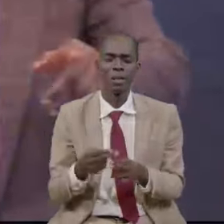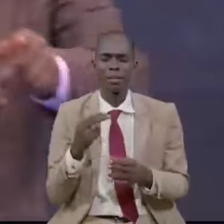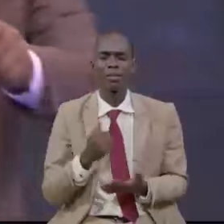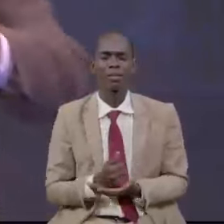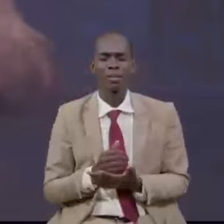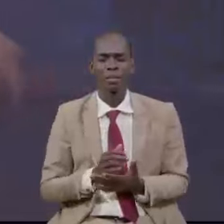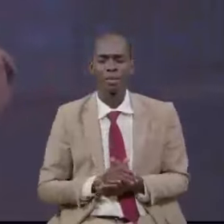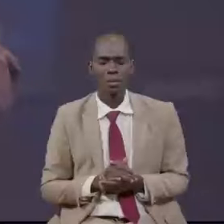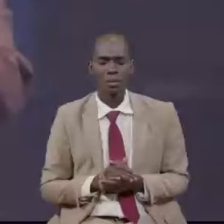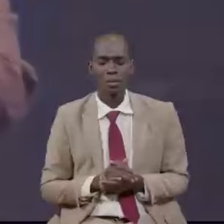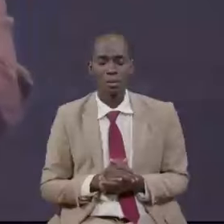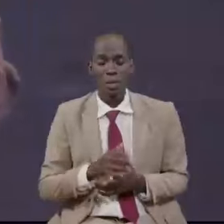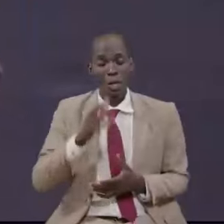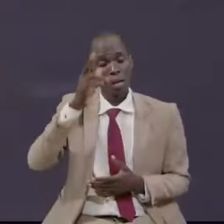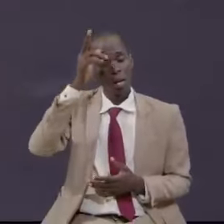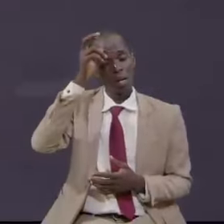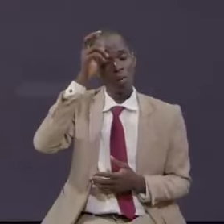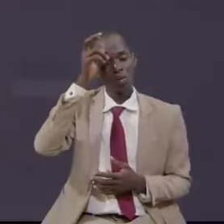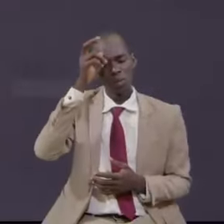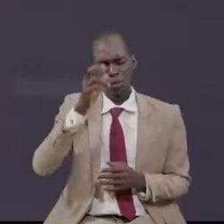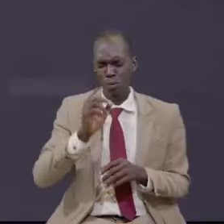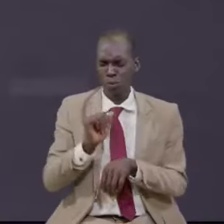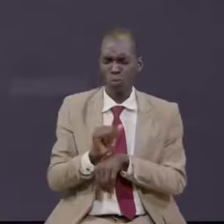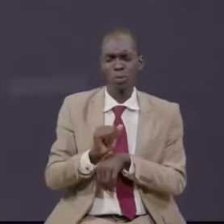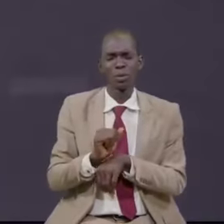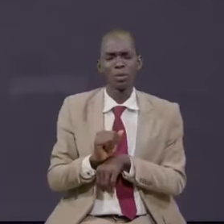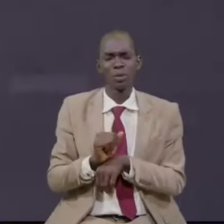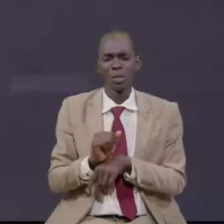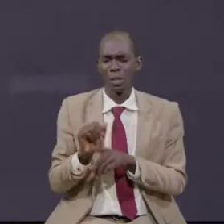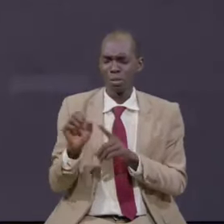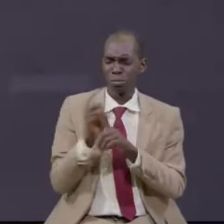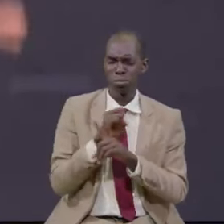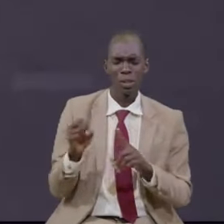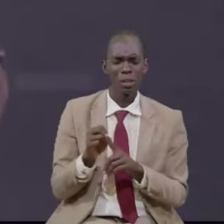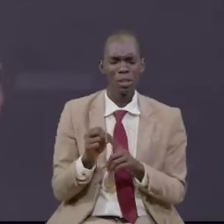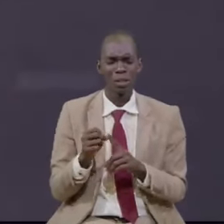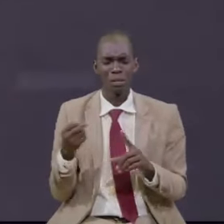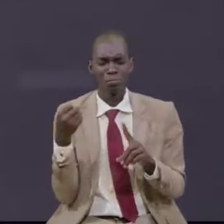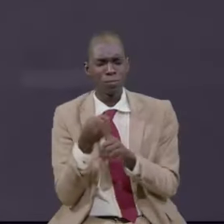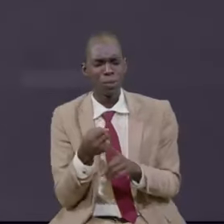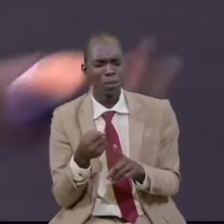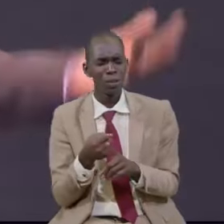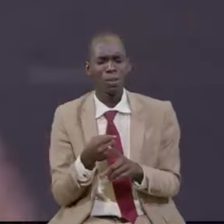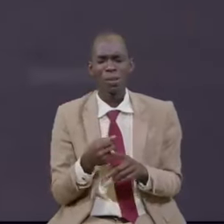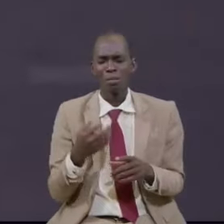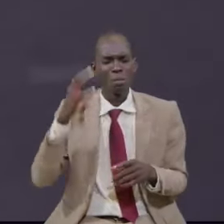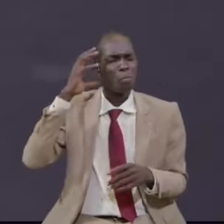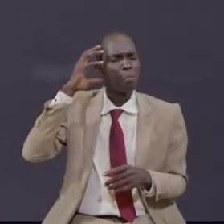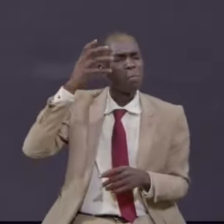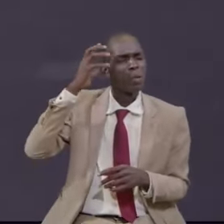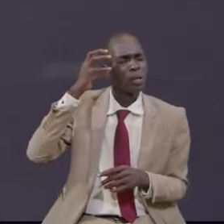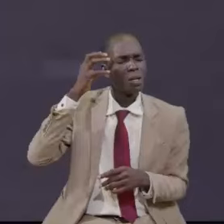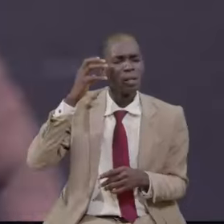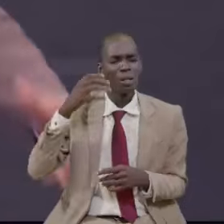Demon activity, affliction, attack, mental challenge from evil